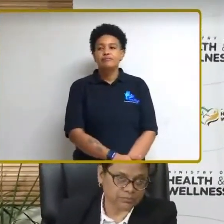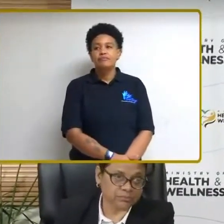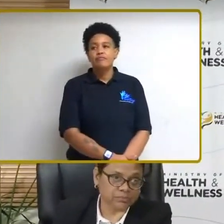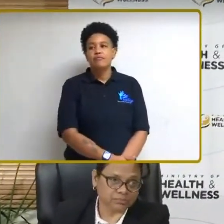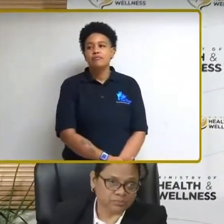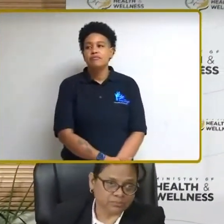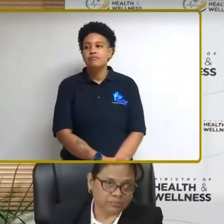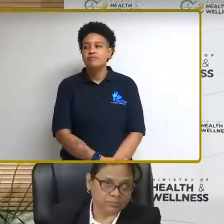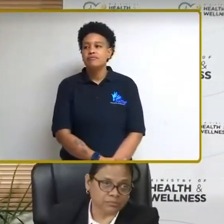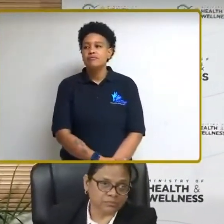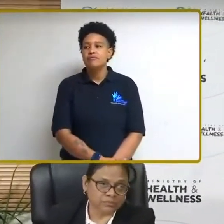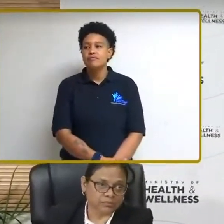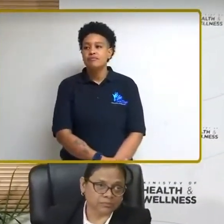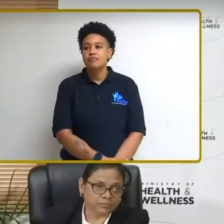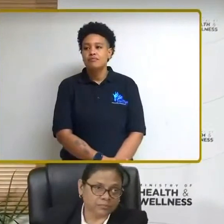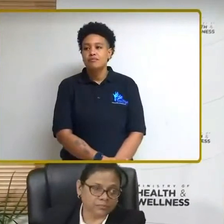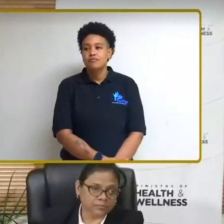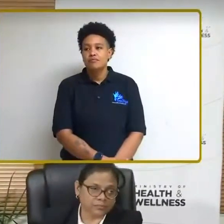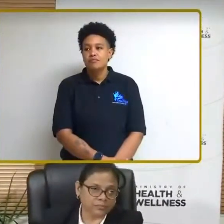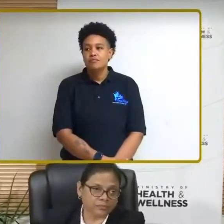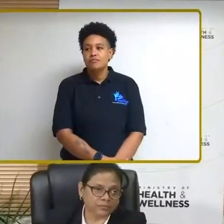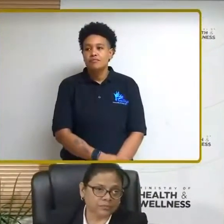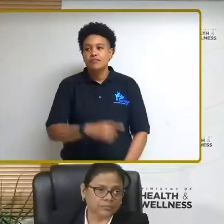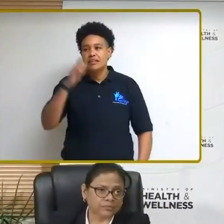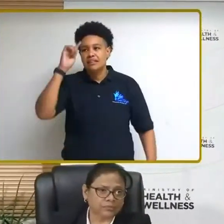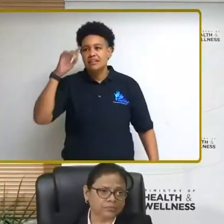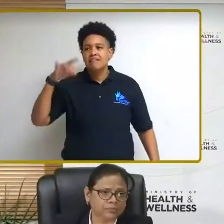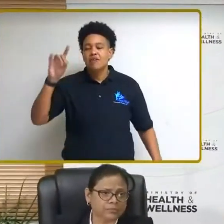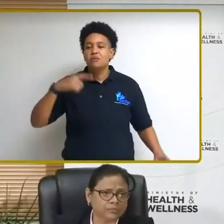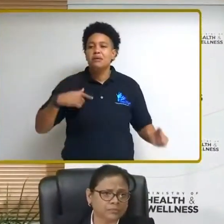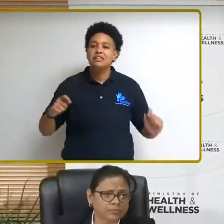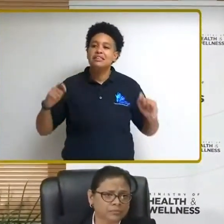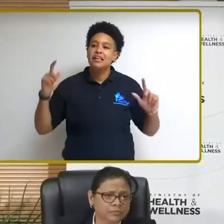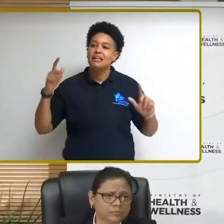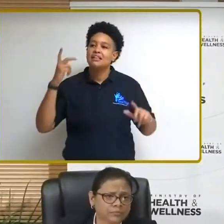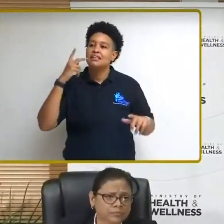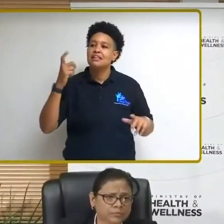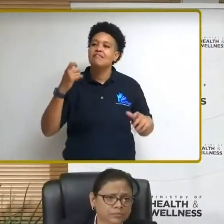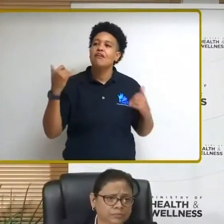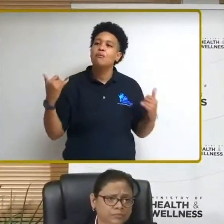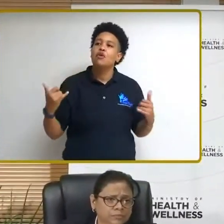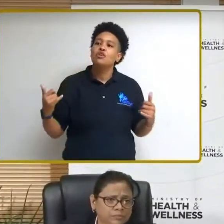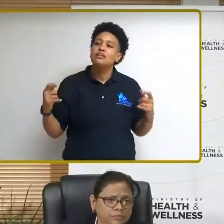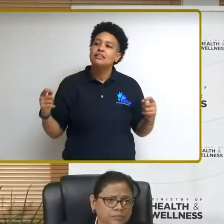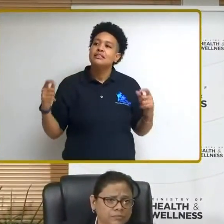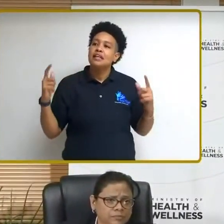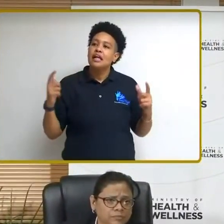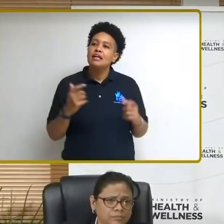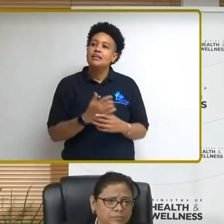Okay, sharing, and let's see if we can get from current slide.